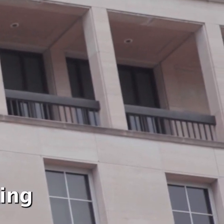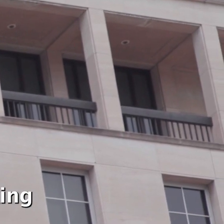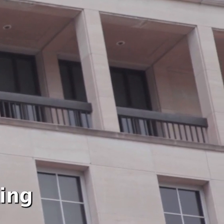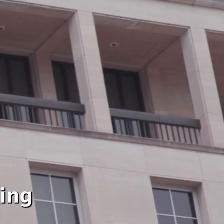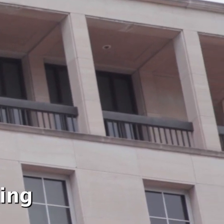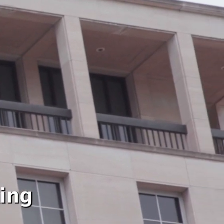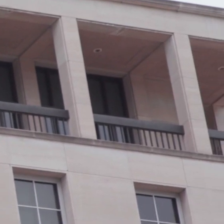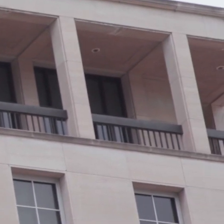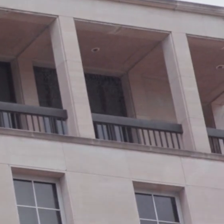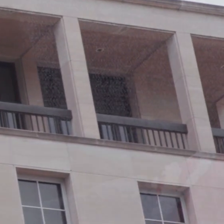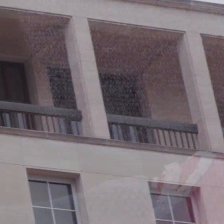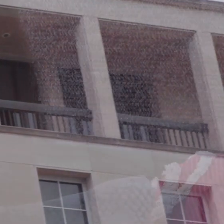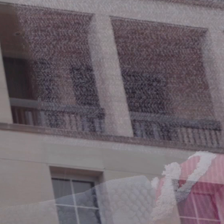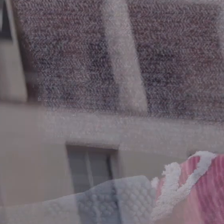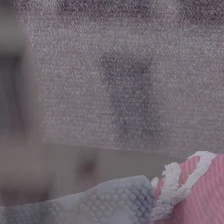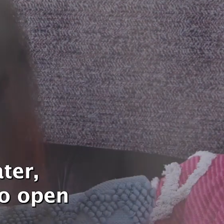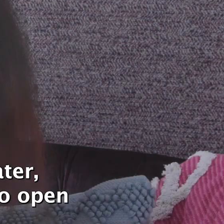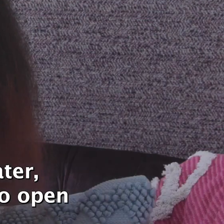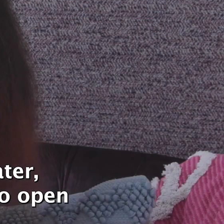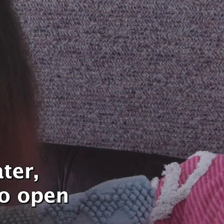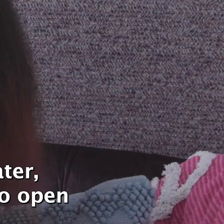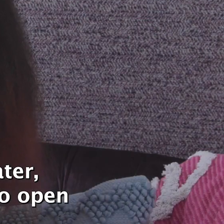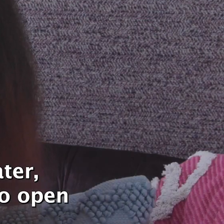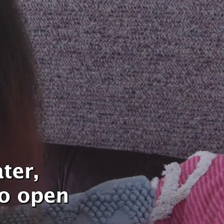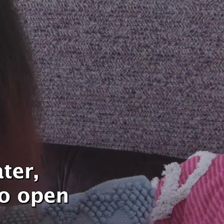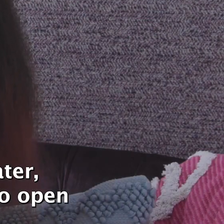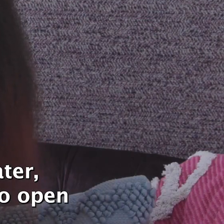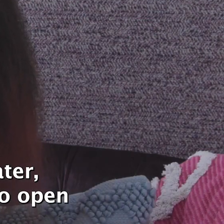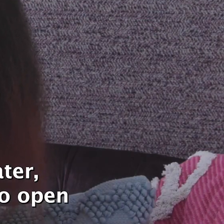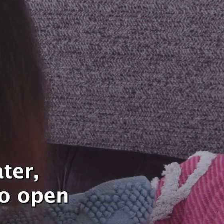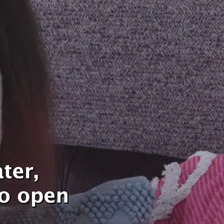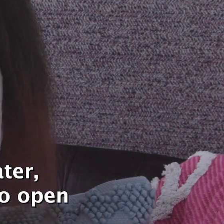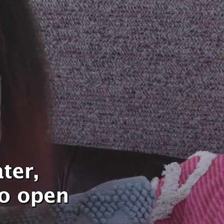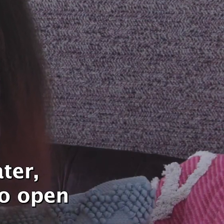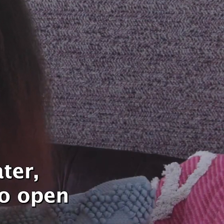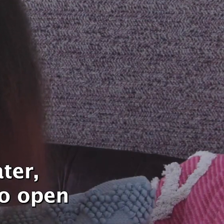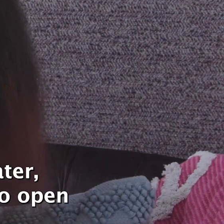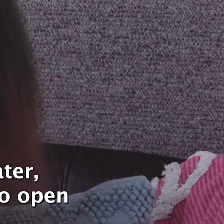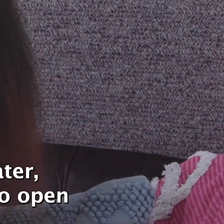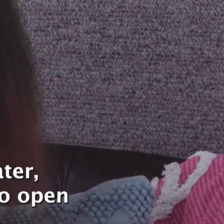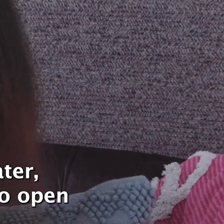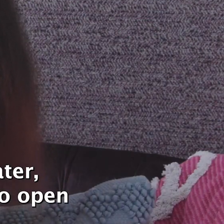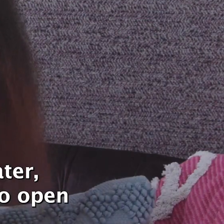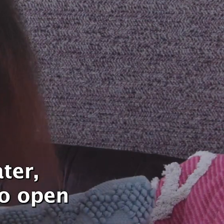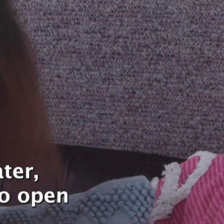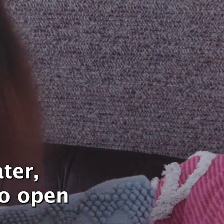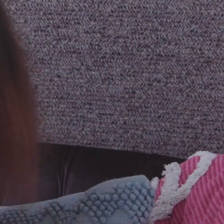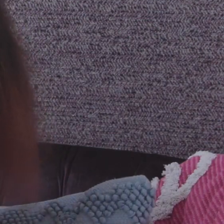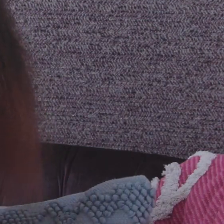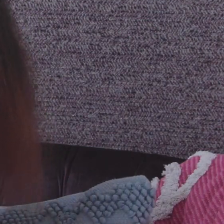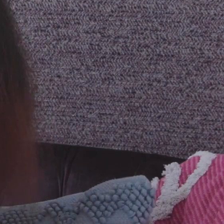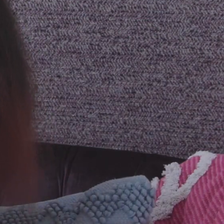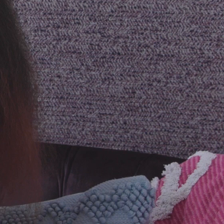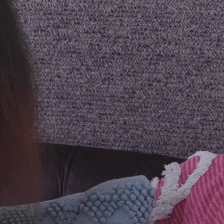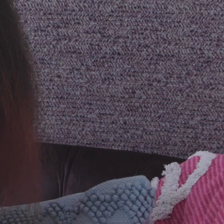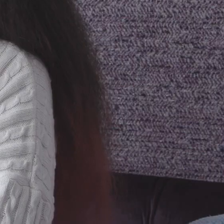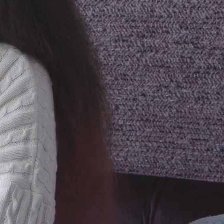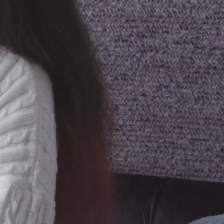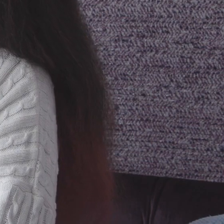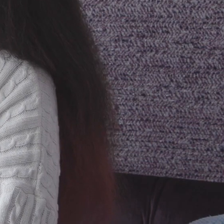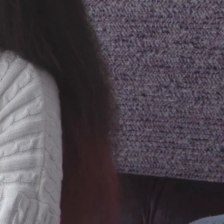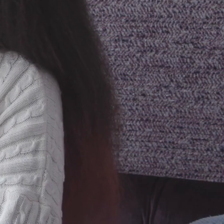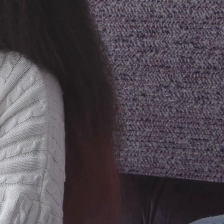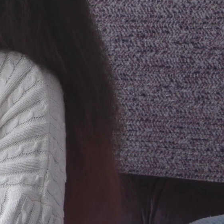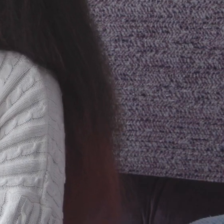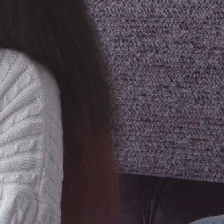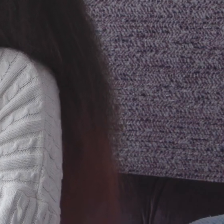open a store within walking distance of this B. And I had no idea that 2 years later, the opportunity will come for me to open on K Street. A piece